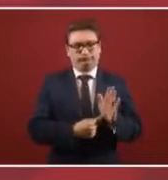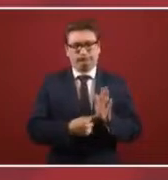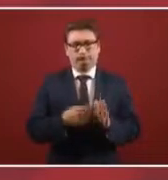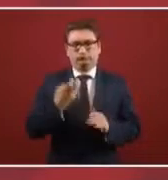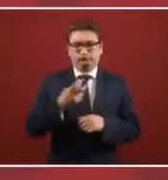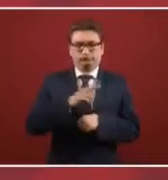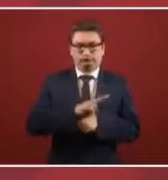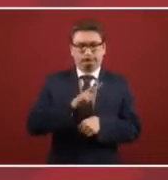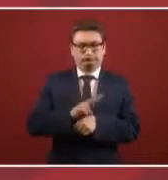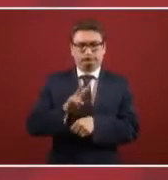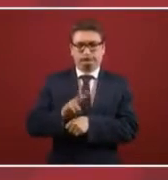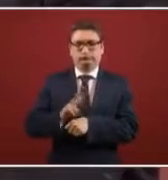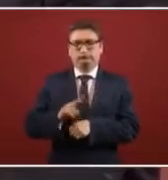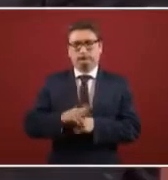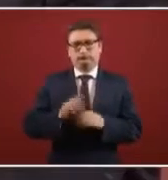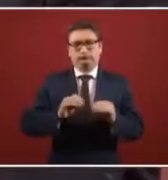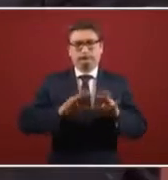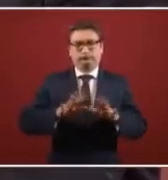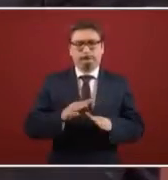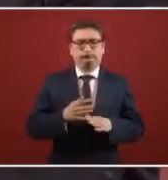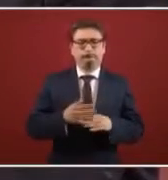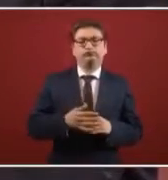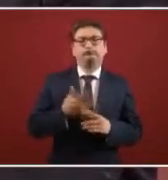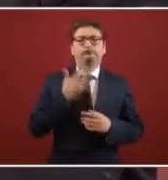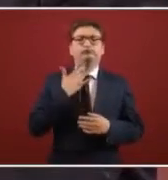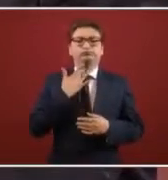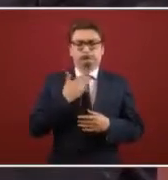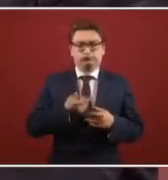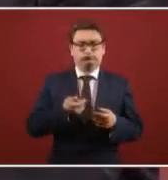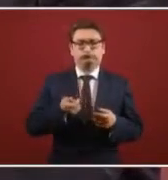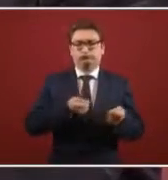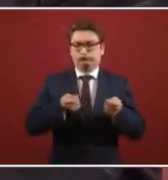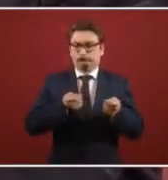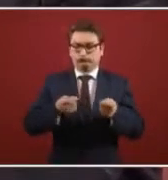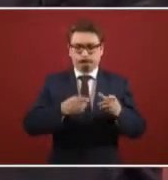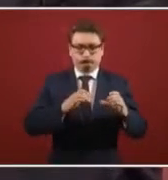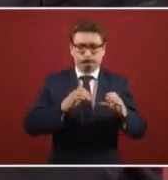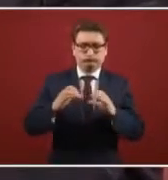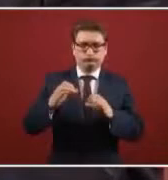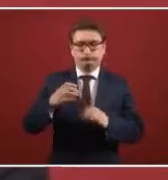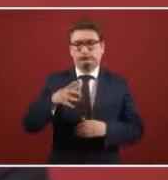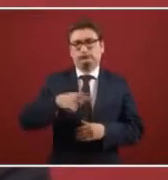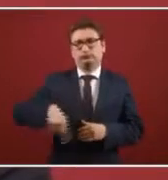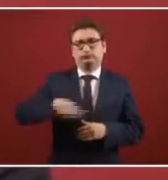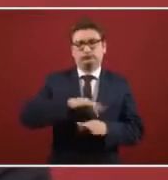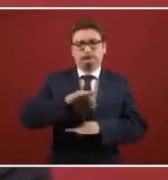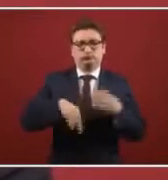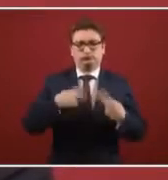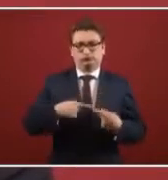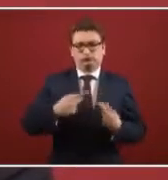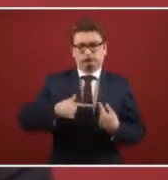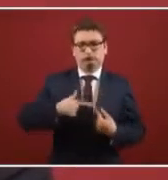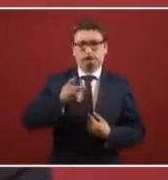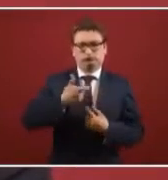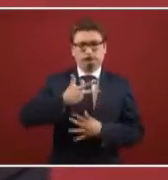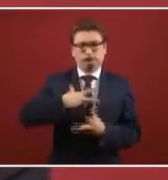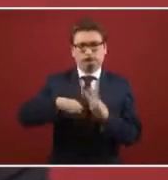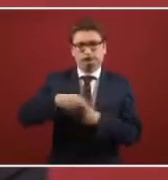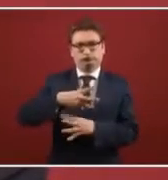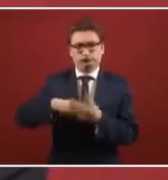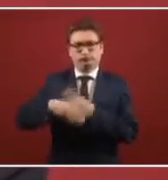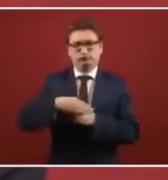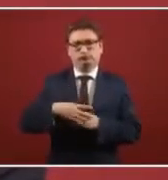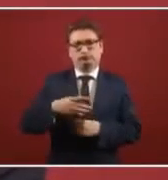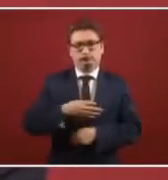up, gasolinazos, that they don't have que no se afecte gasolinazos, which means la gas economía hikes. popular, la economía